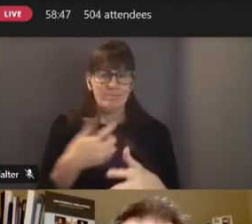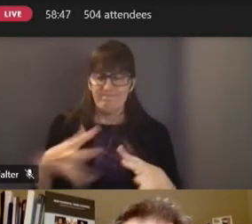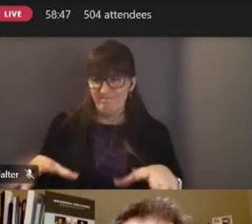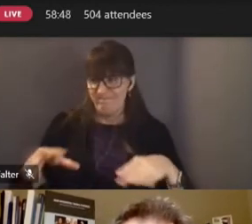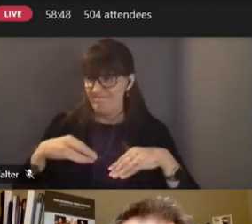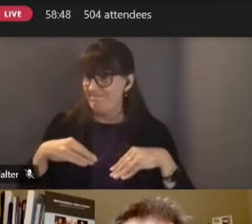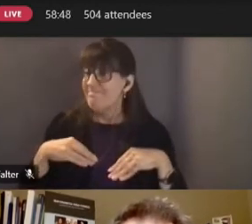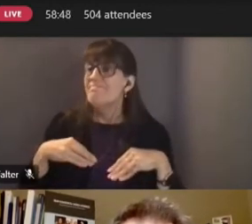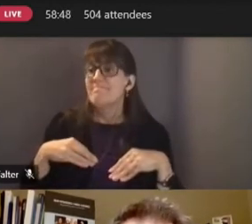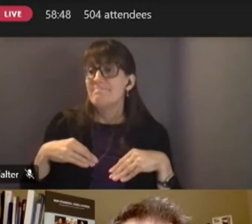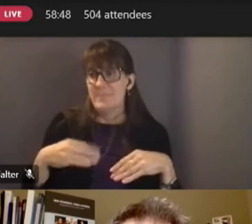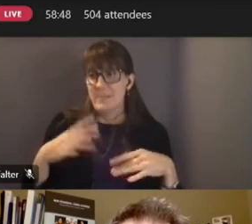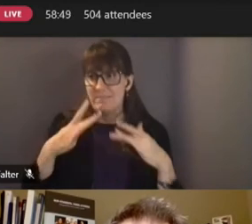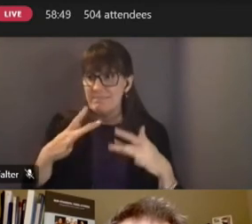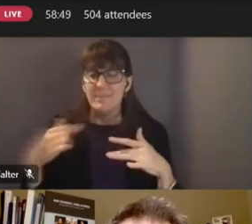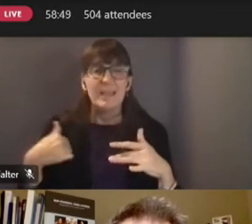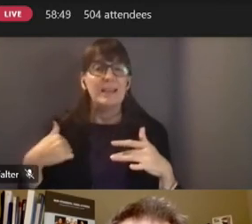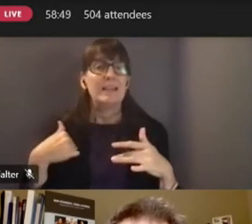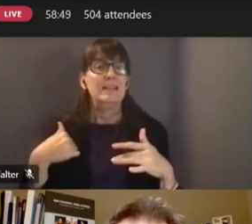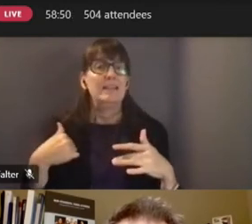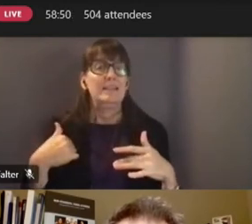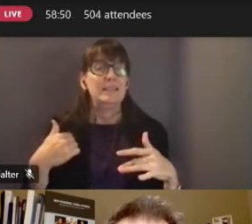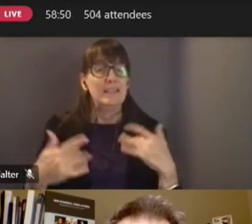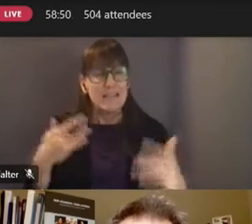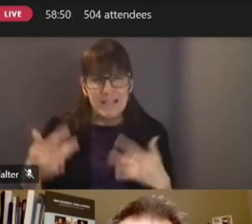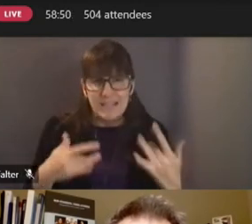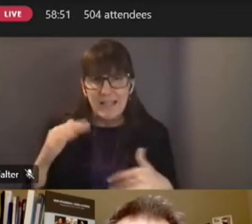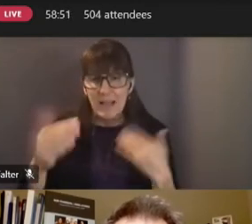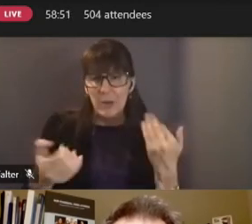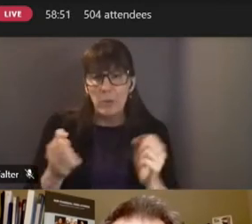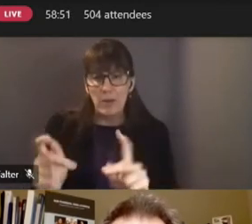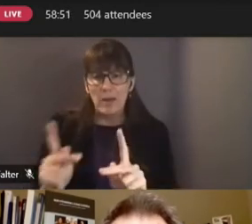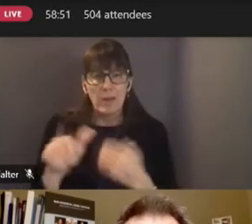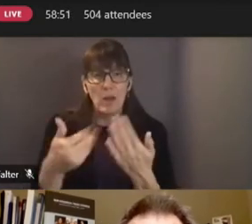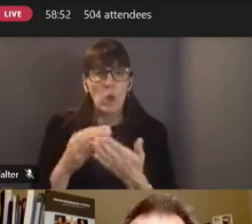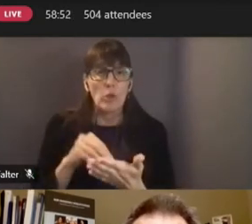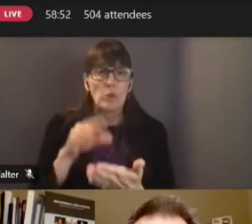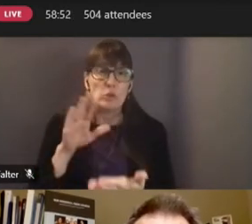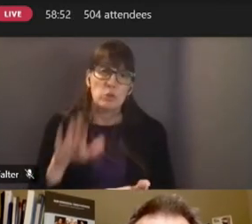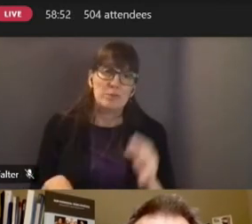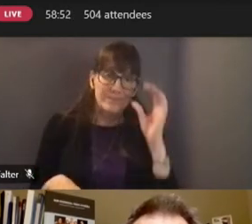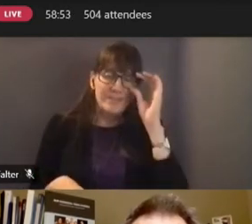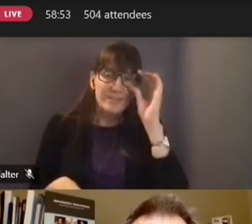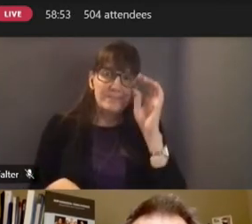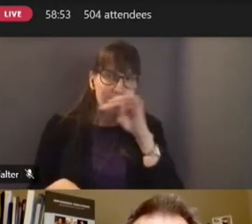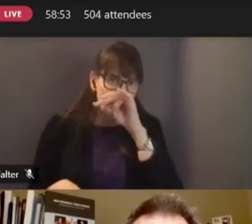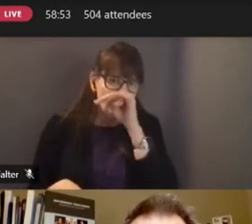very excited to welcome back our students live and in person across our district.